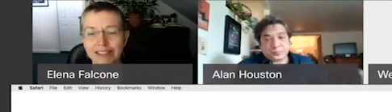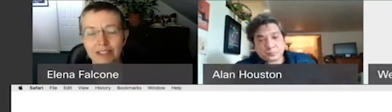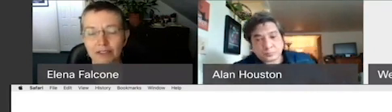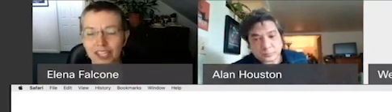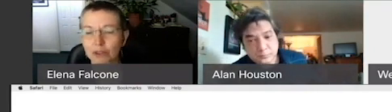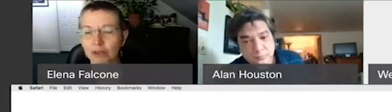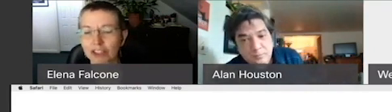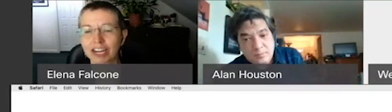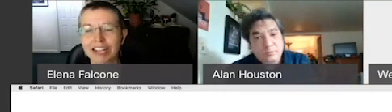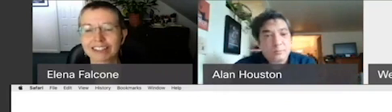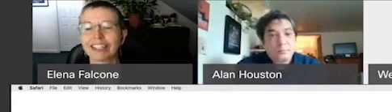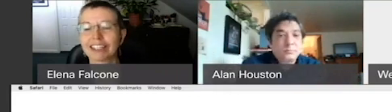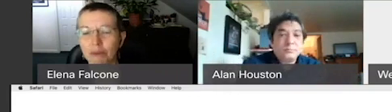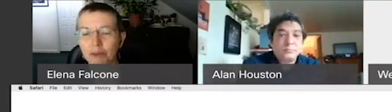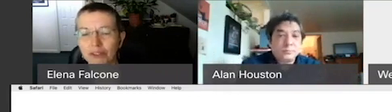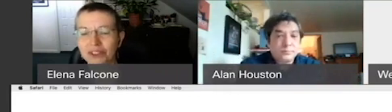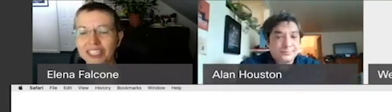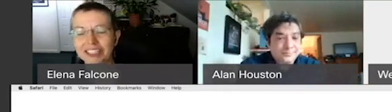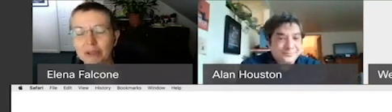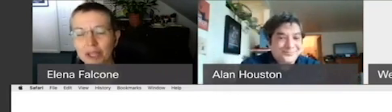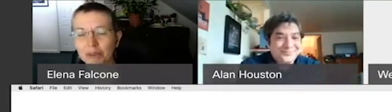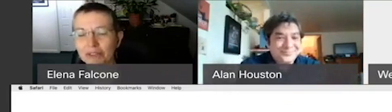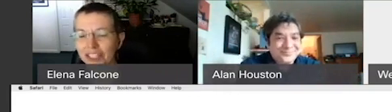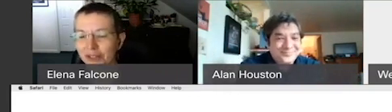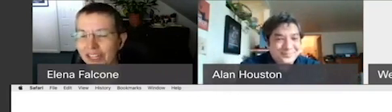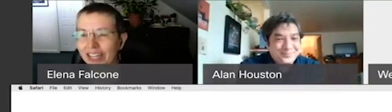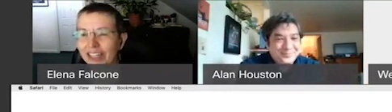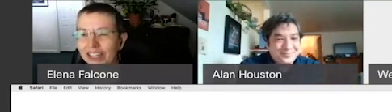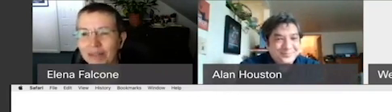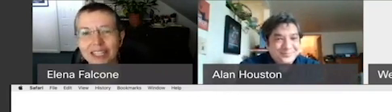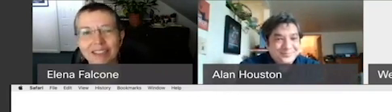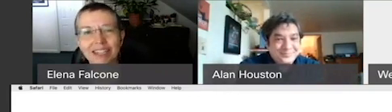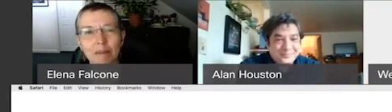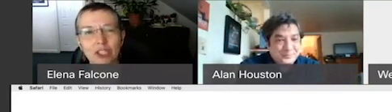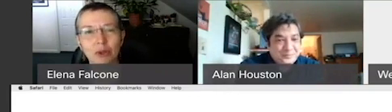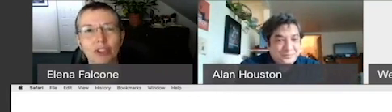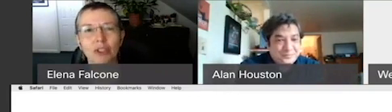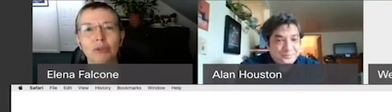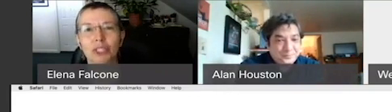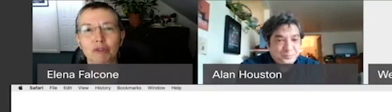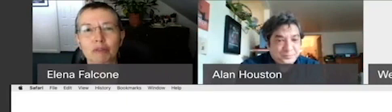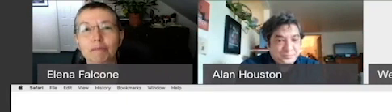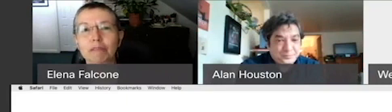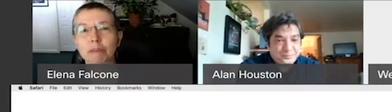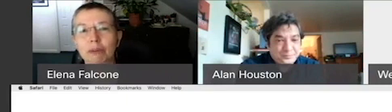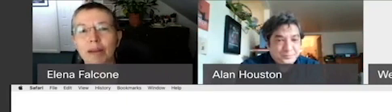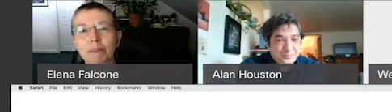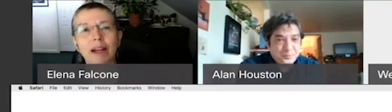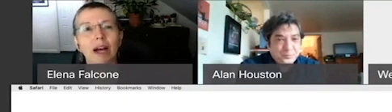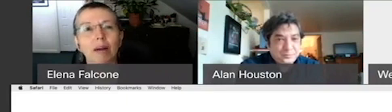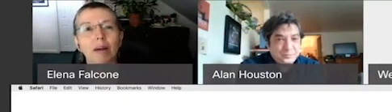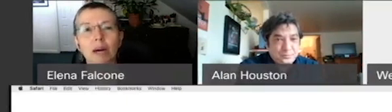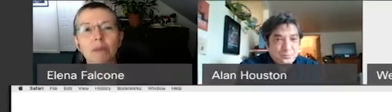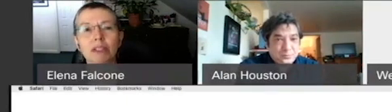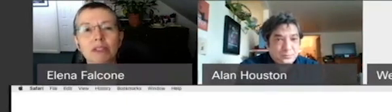crisis. And if you forgot to wash your hands, we've also linked to a couple of videos that can make sure that you remember that.